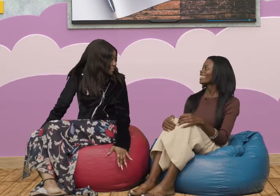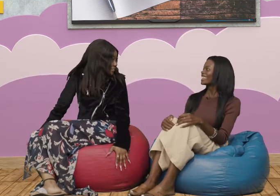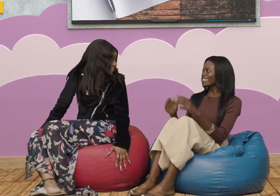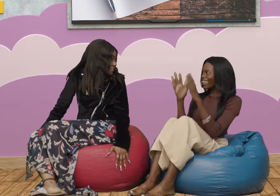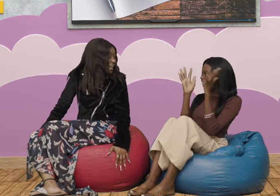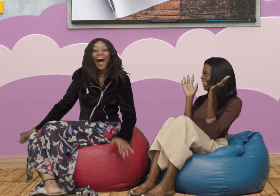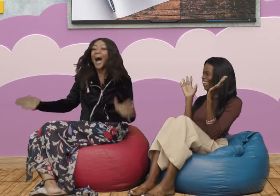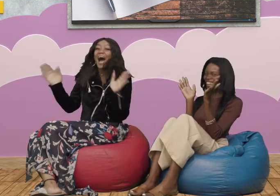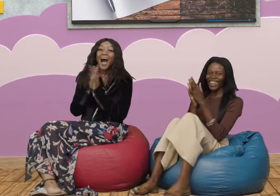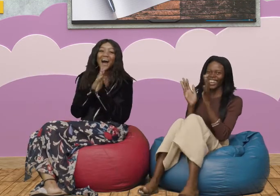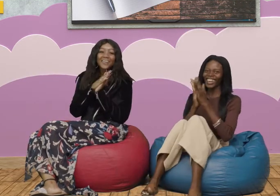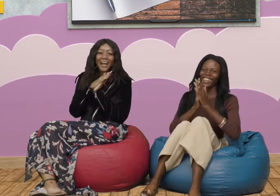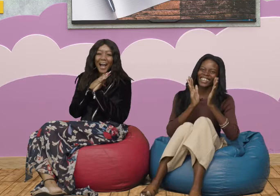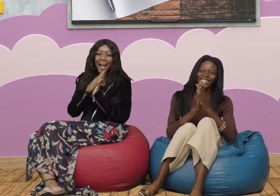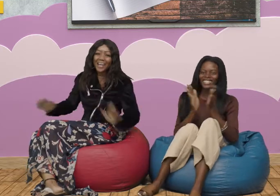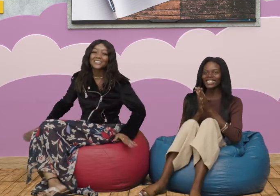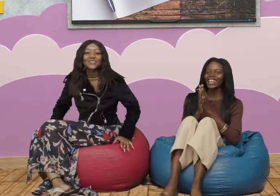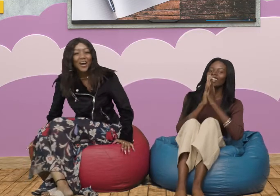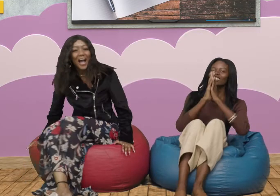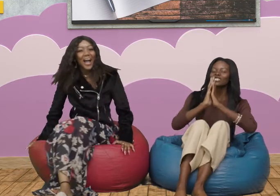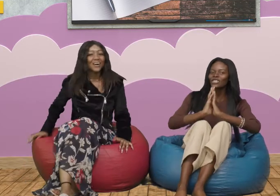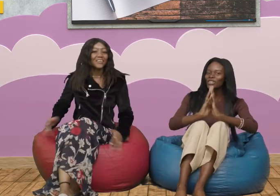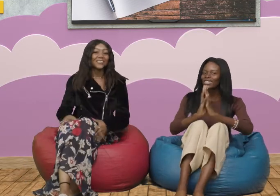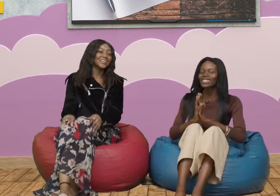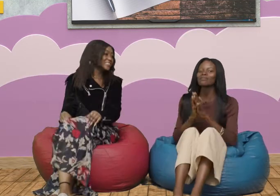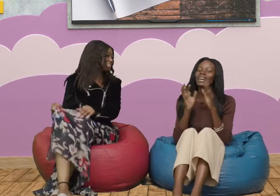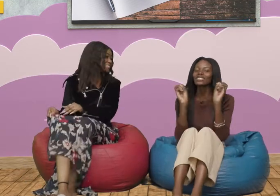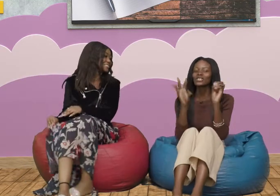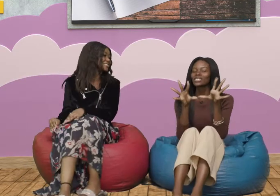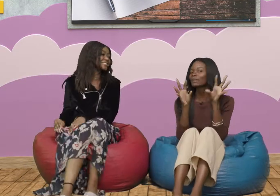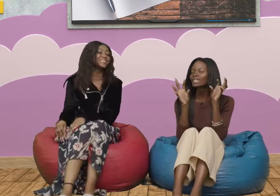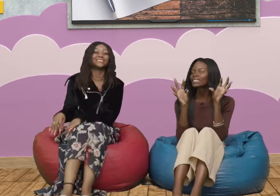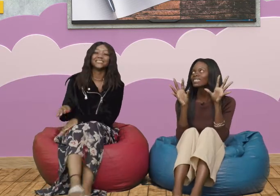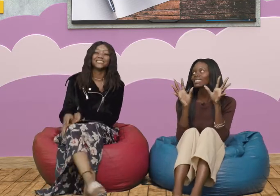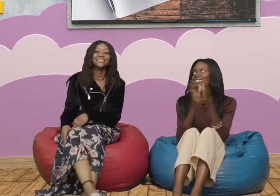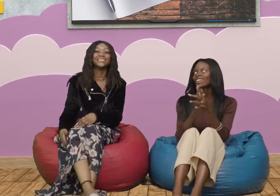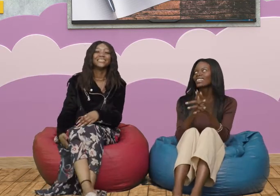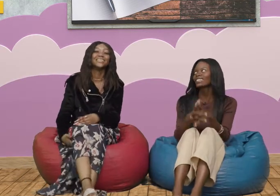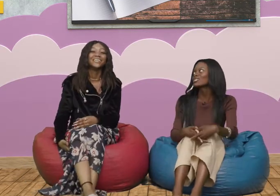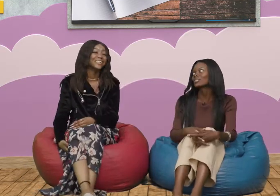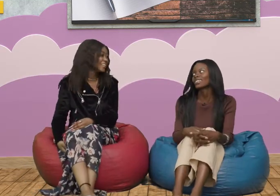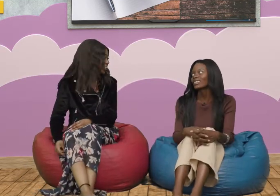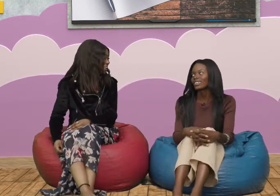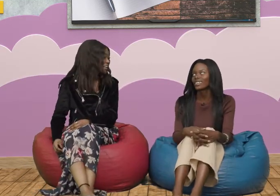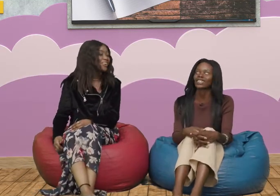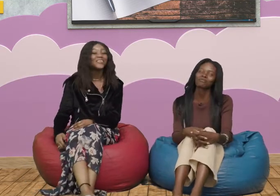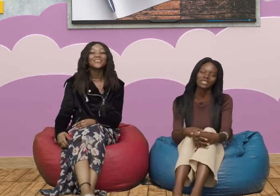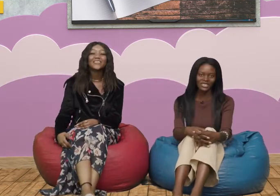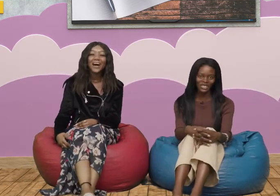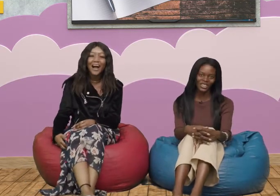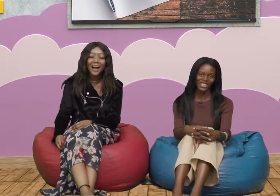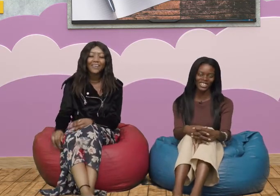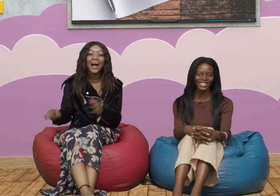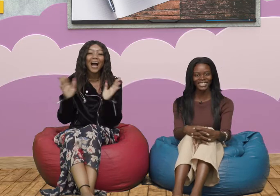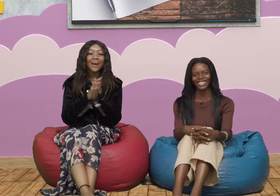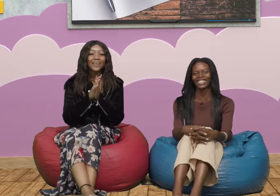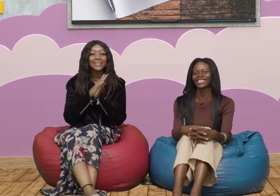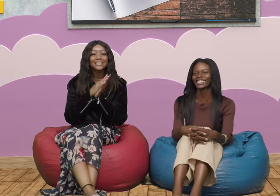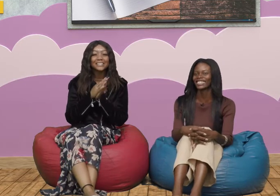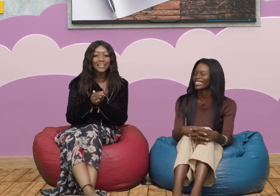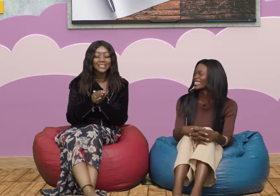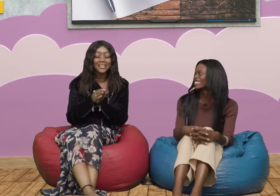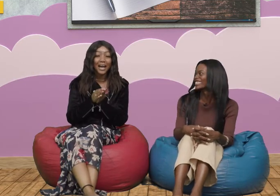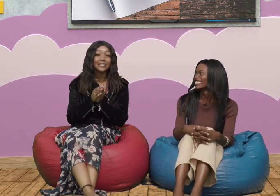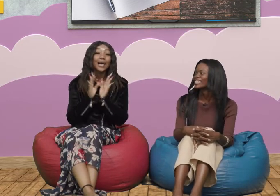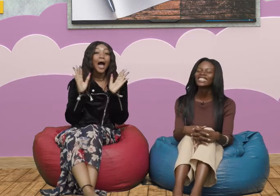Sun! Yes! Okay, I showed them I did this. I thought you were not going to get it, but you got it. How